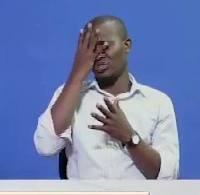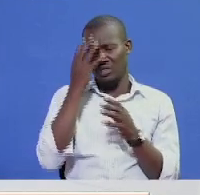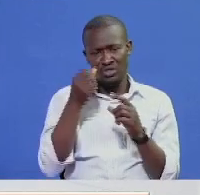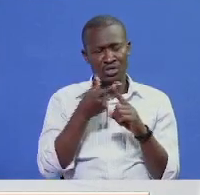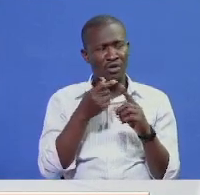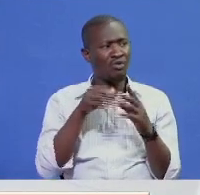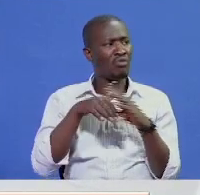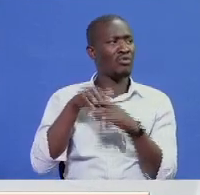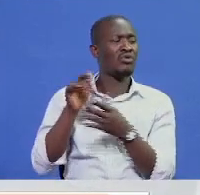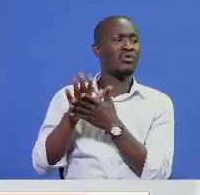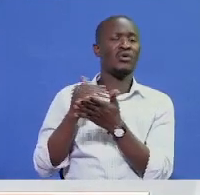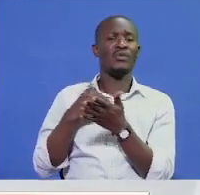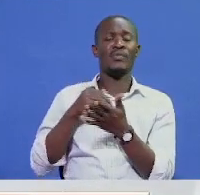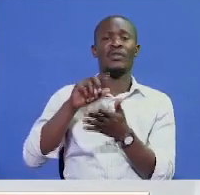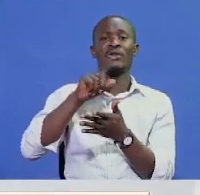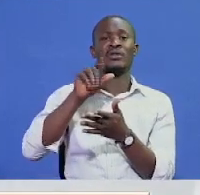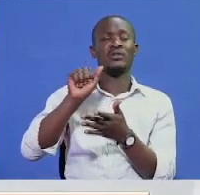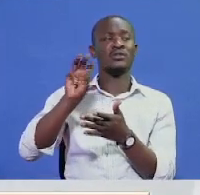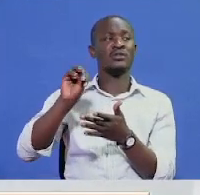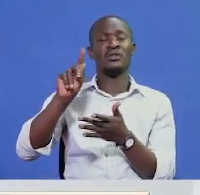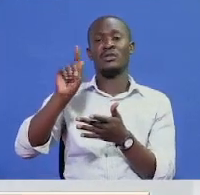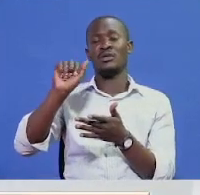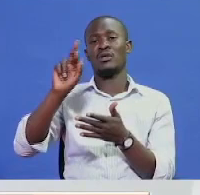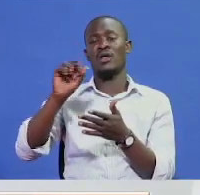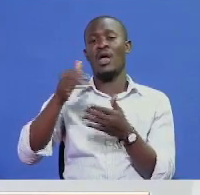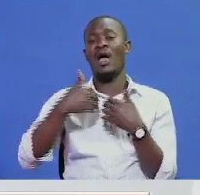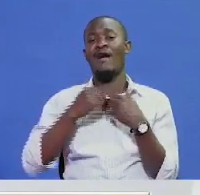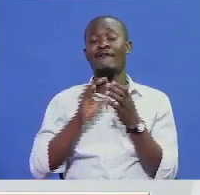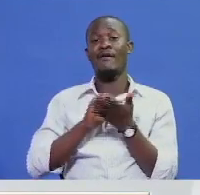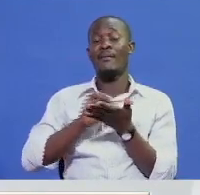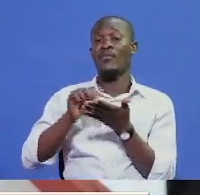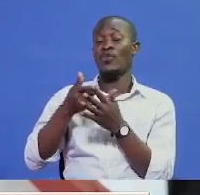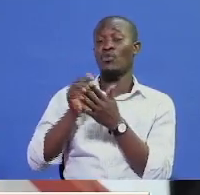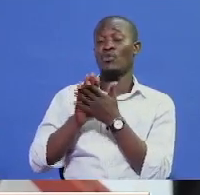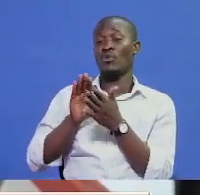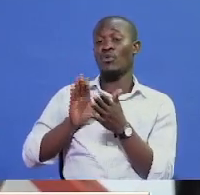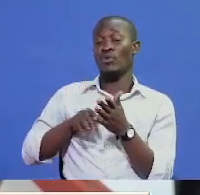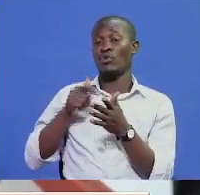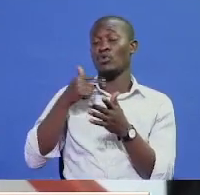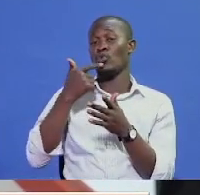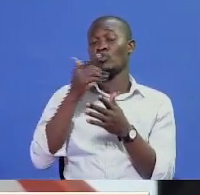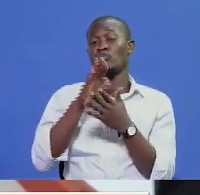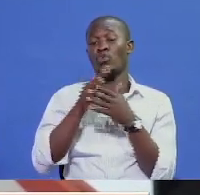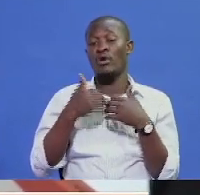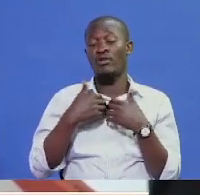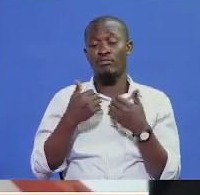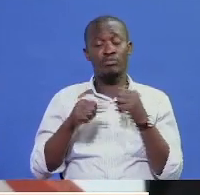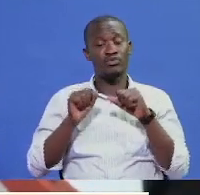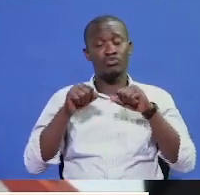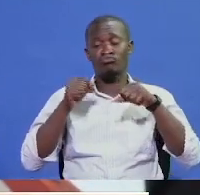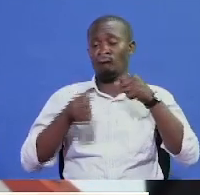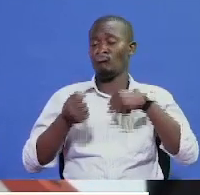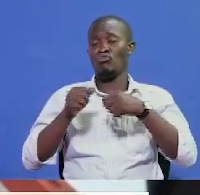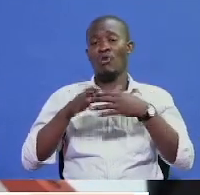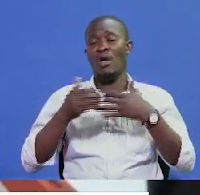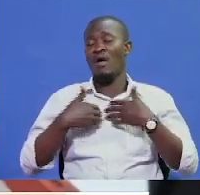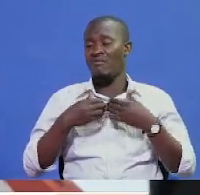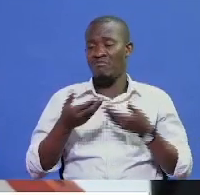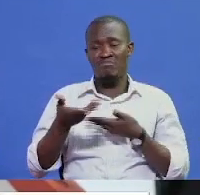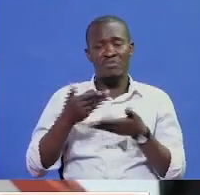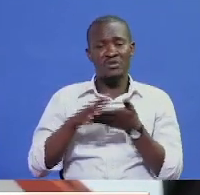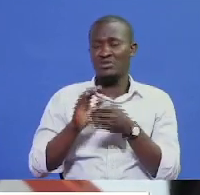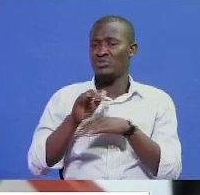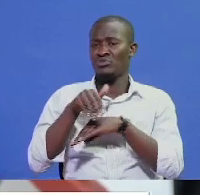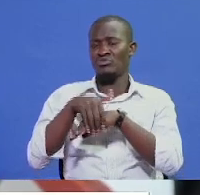period. Zakira pia ana ujumbe kwa wanawake na pia kwa wale ambao hawezi kununua sodo